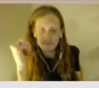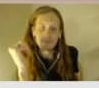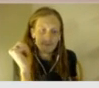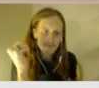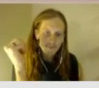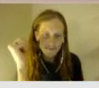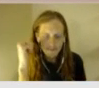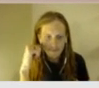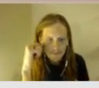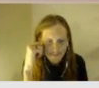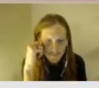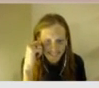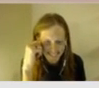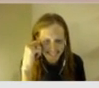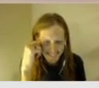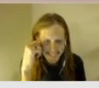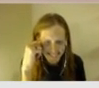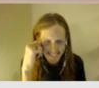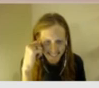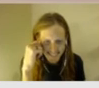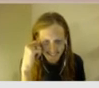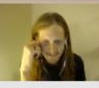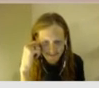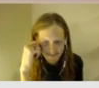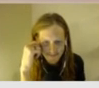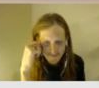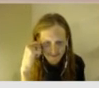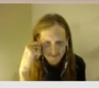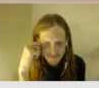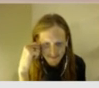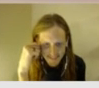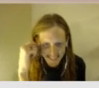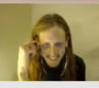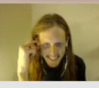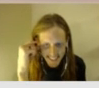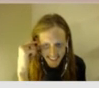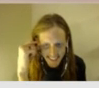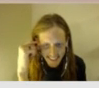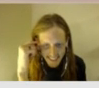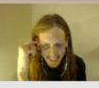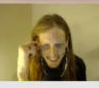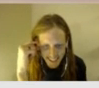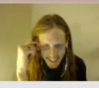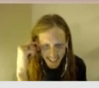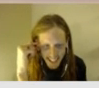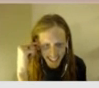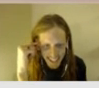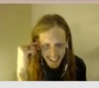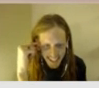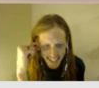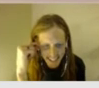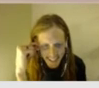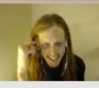comes in with dirty clothes and would rather be somewhere else. And, like, they can all relate to each other all of a sudden, you know, even if